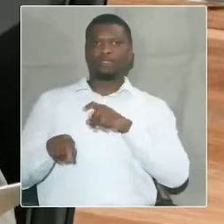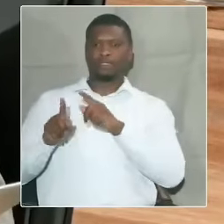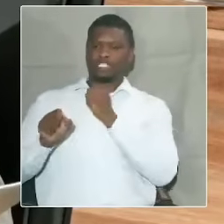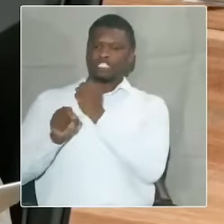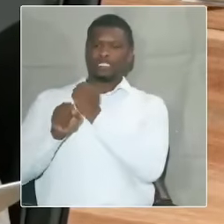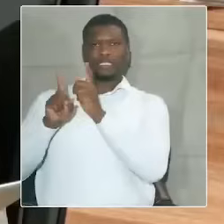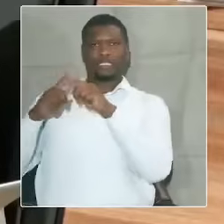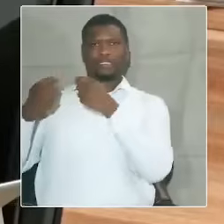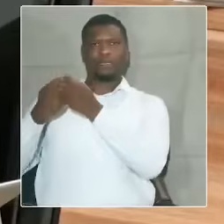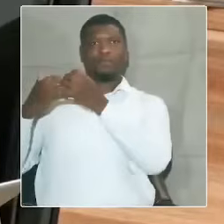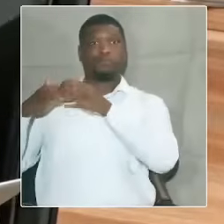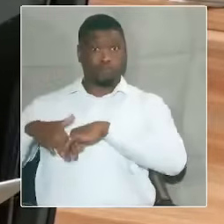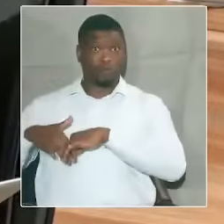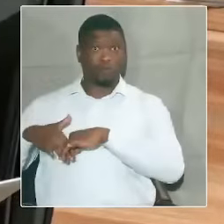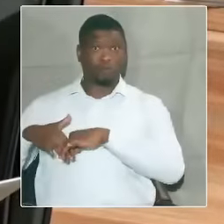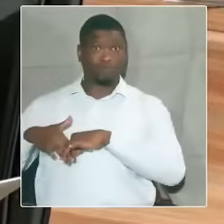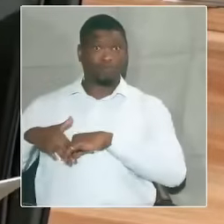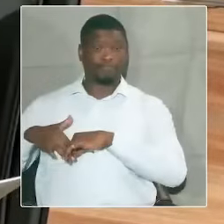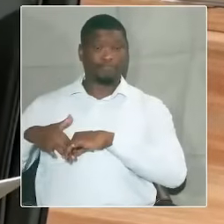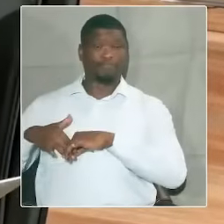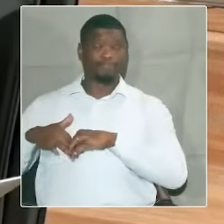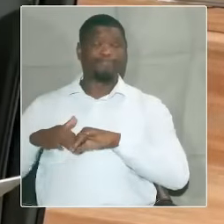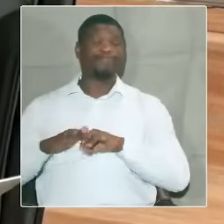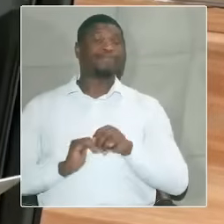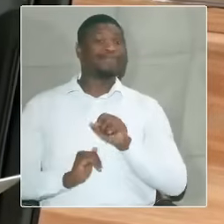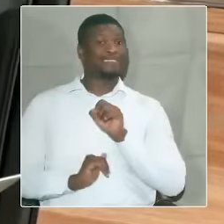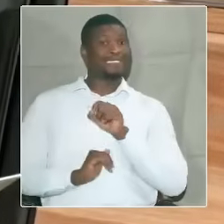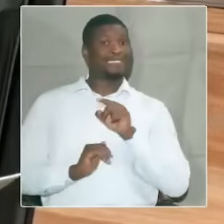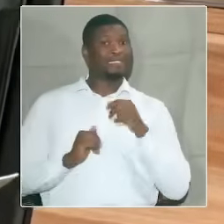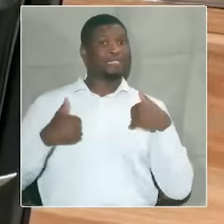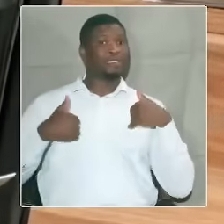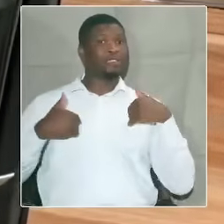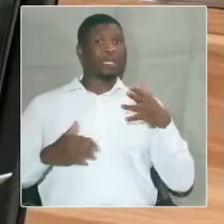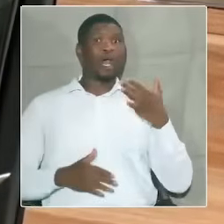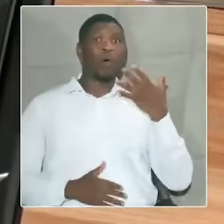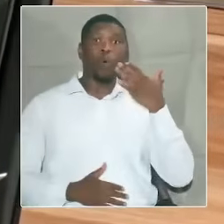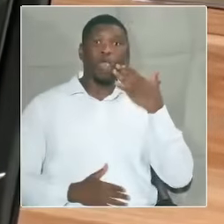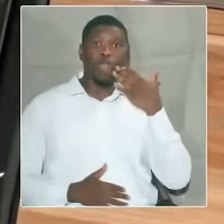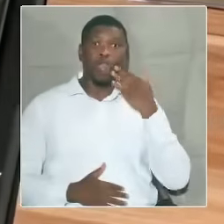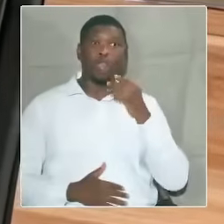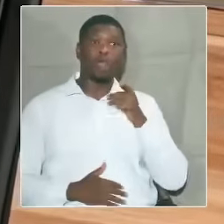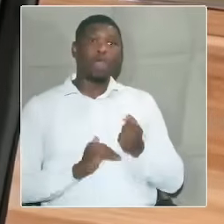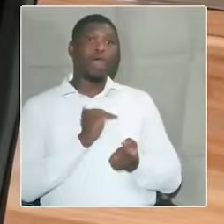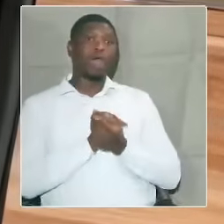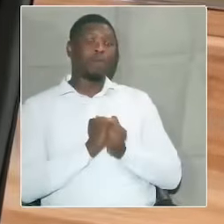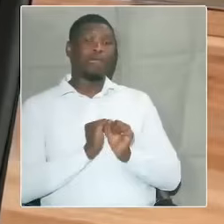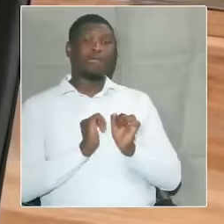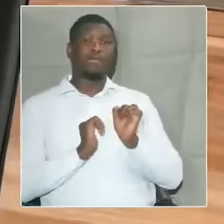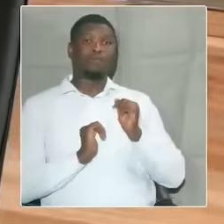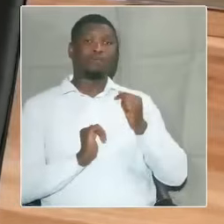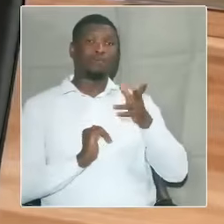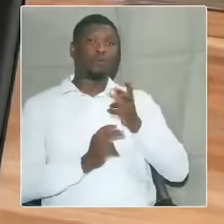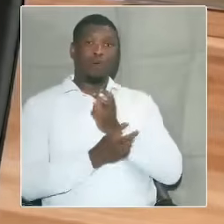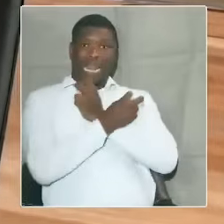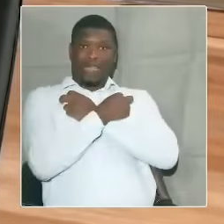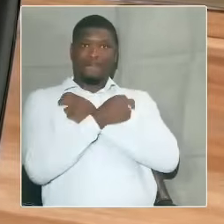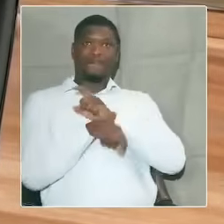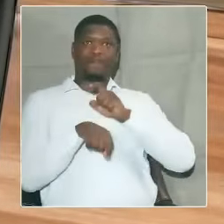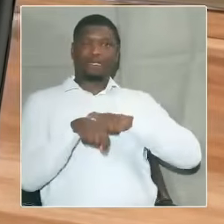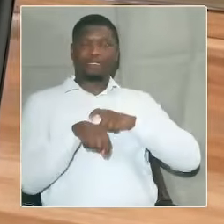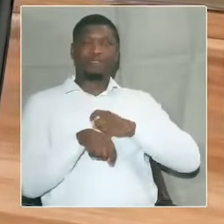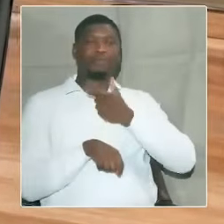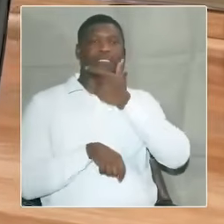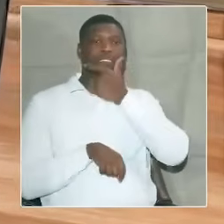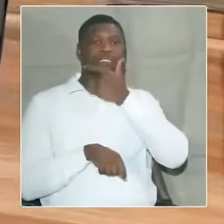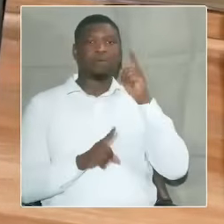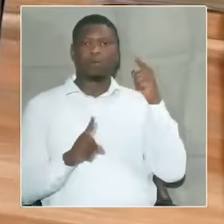disband the task team started at a time when you were on leave